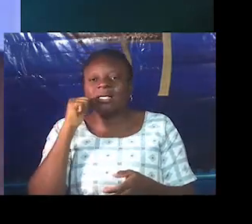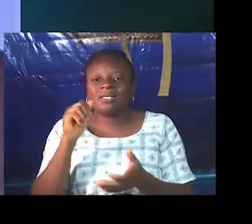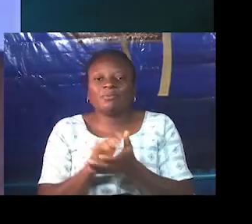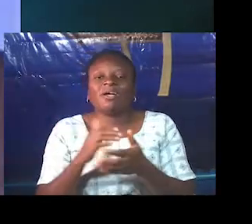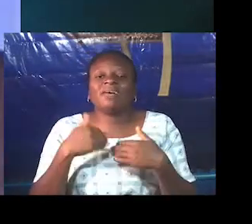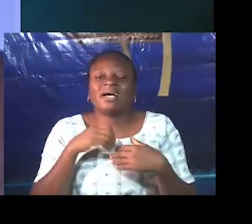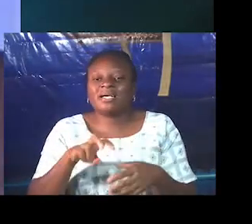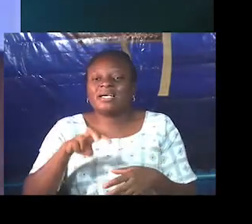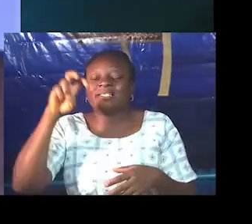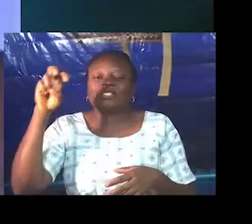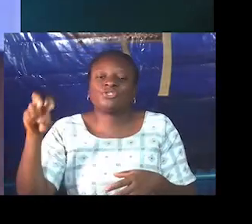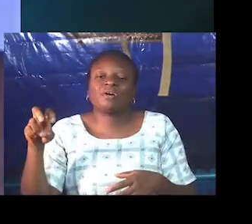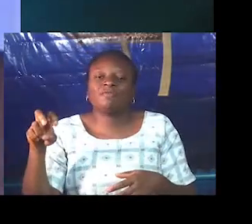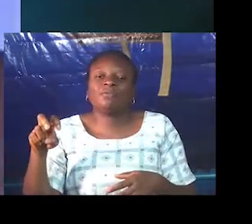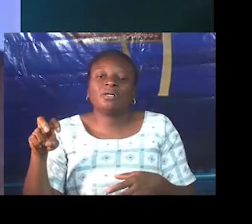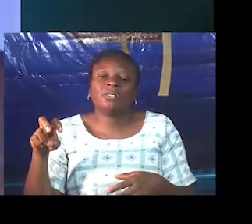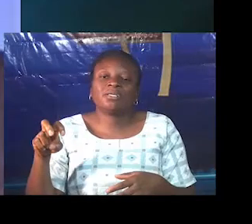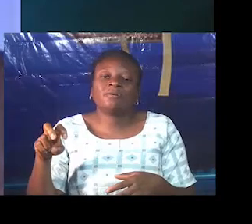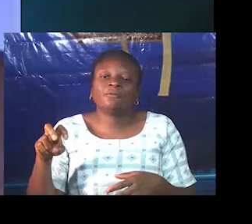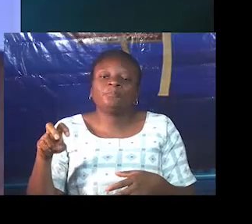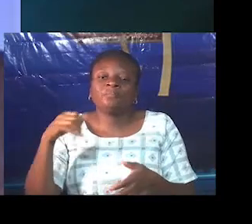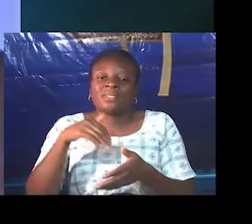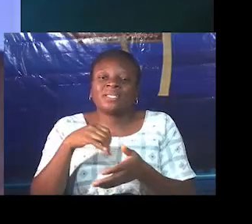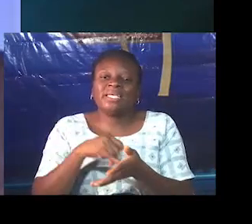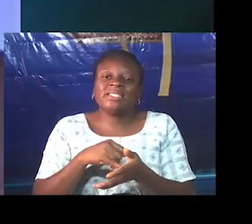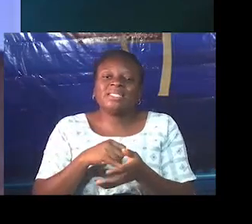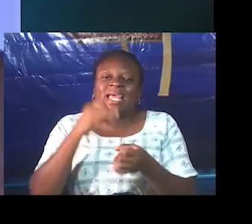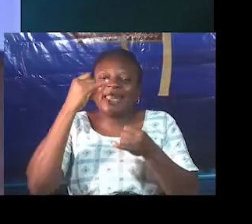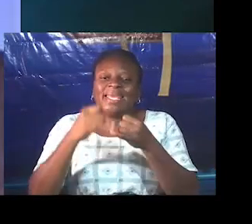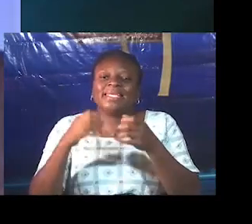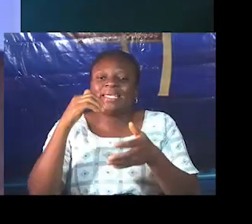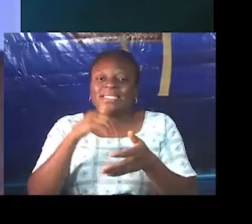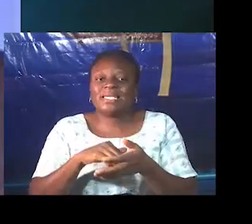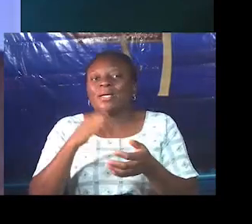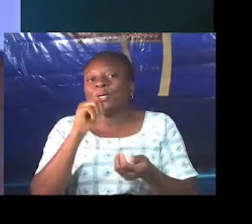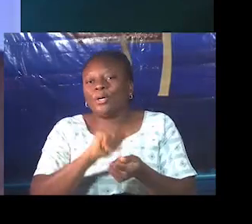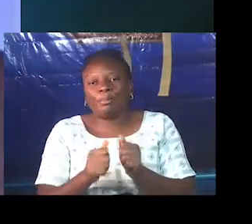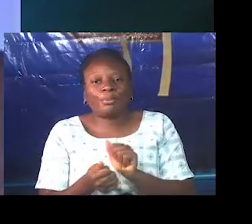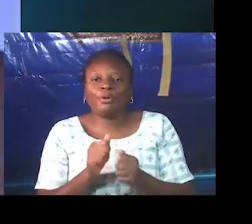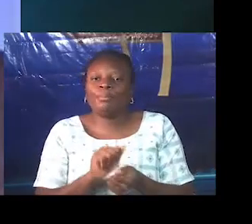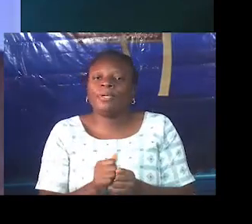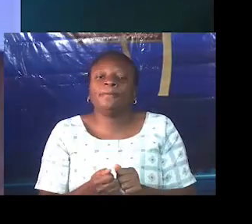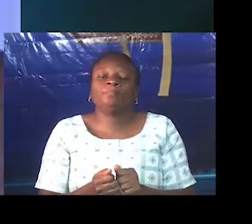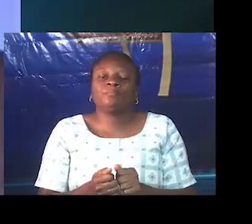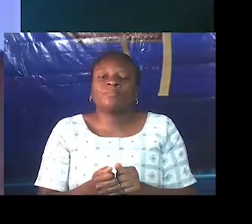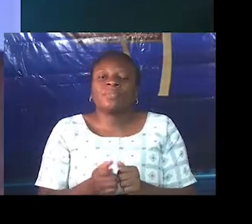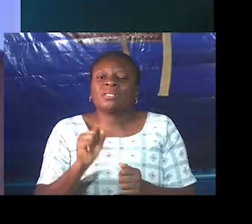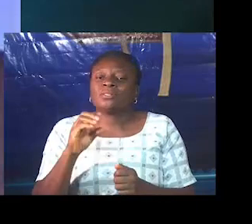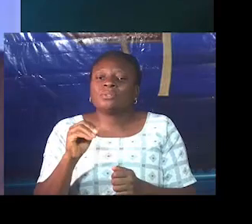to you, you must be wise. You must be wise. A man that is married that is still